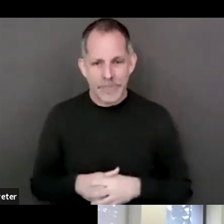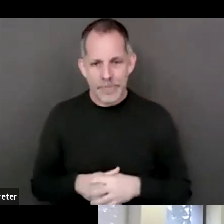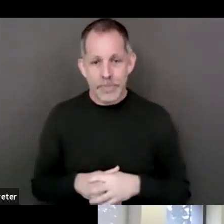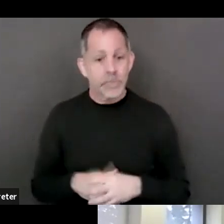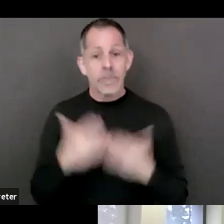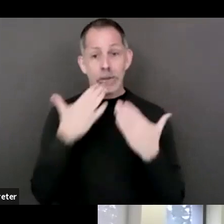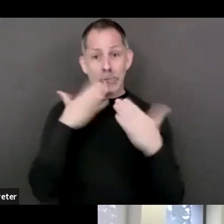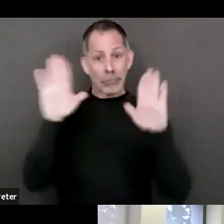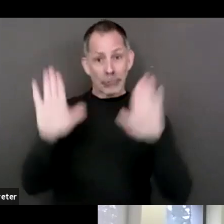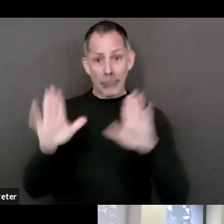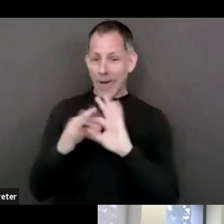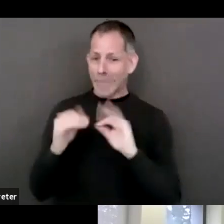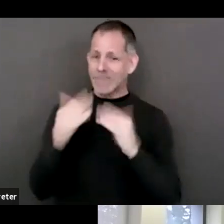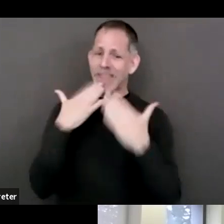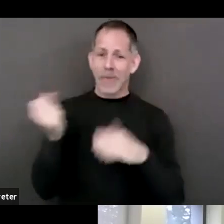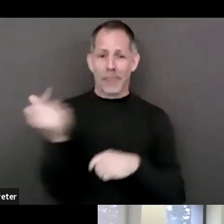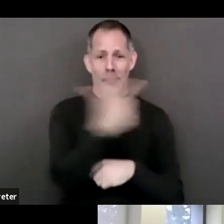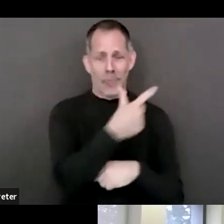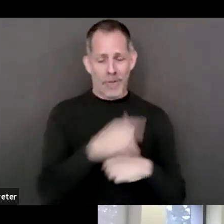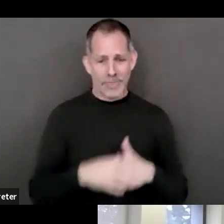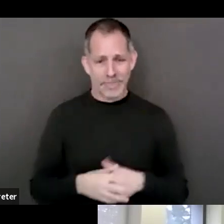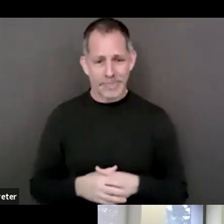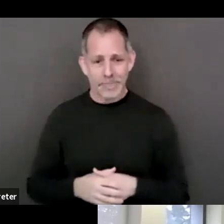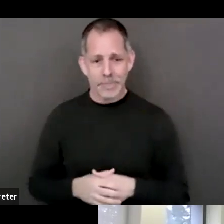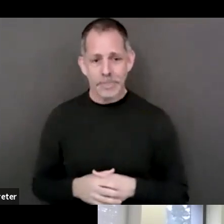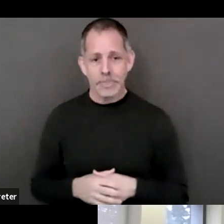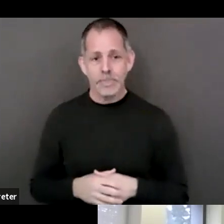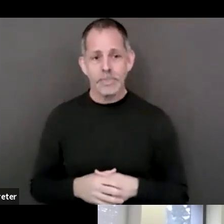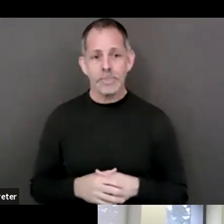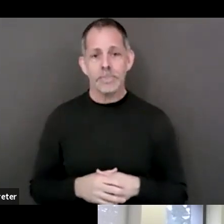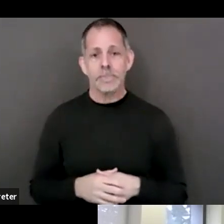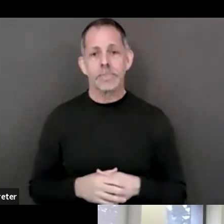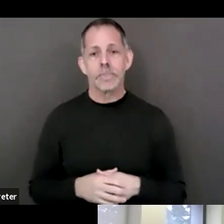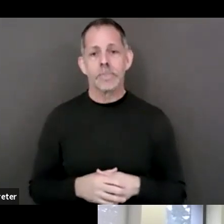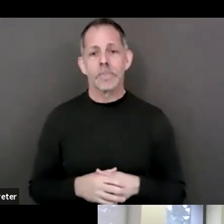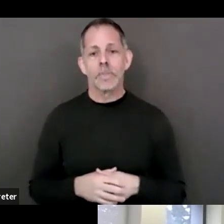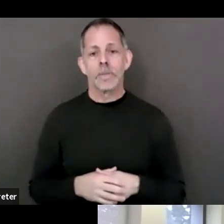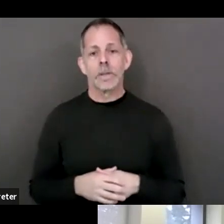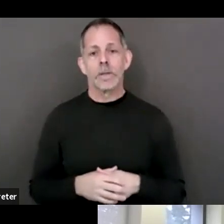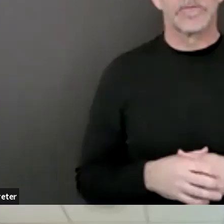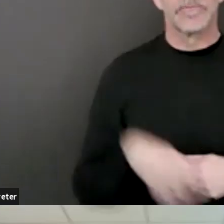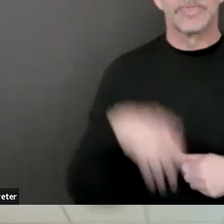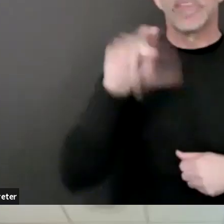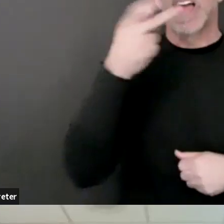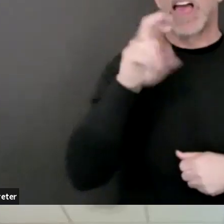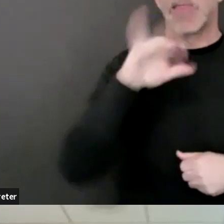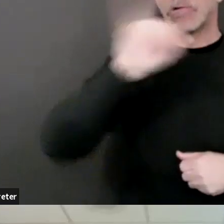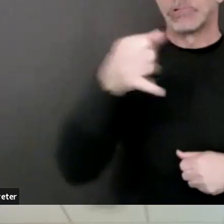This is Heather in the Joint Information Center. Thank you again for joining us today and for your questions. We're going to wrap up for today, but please